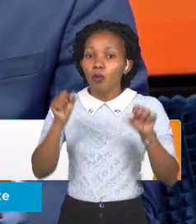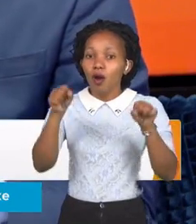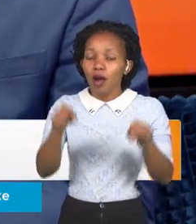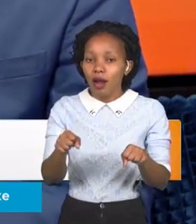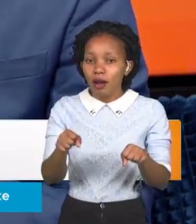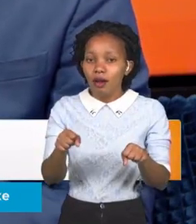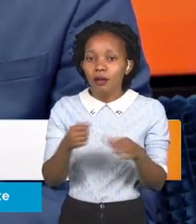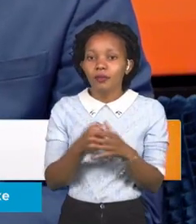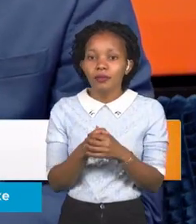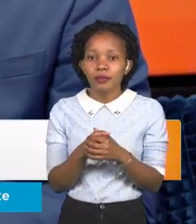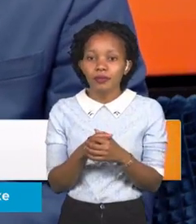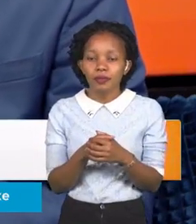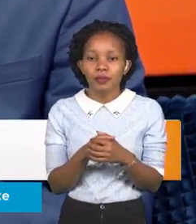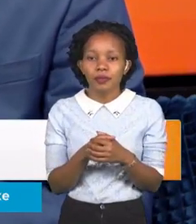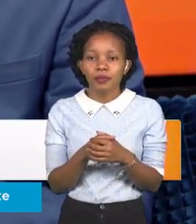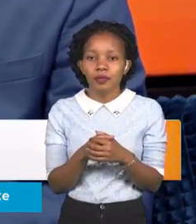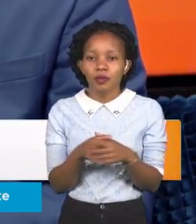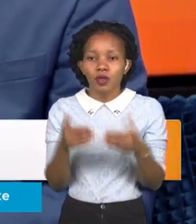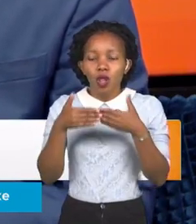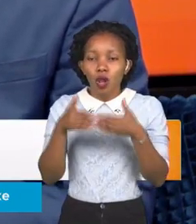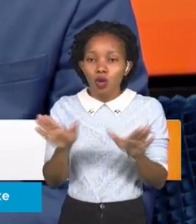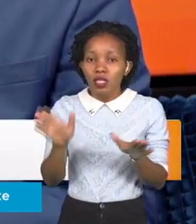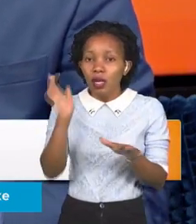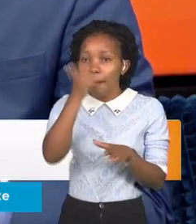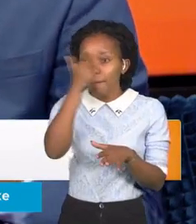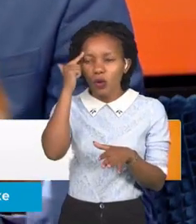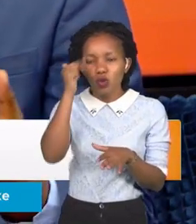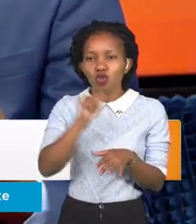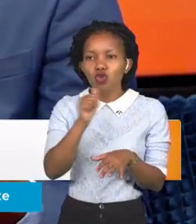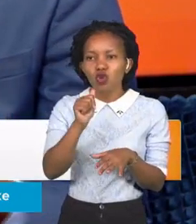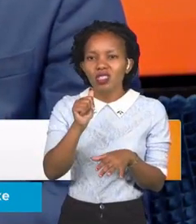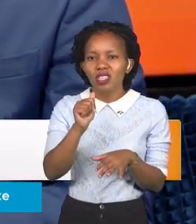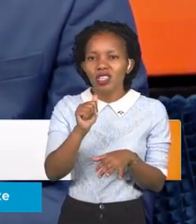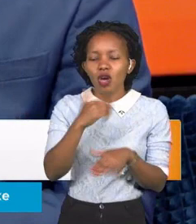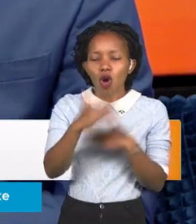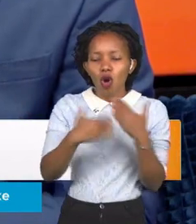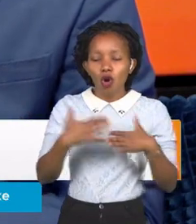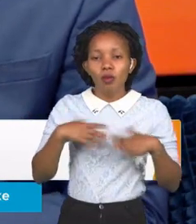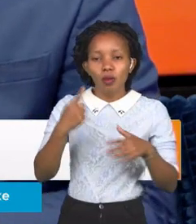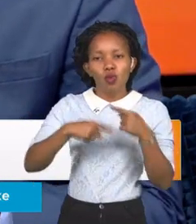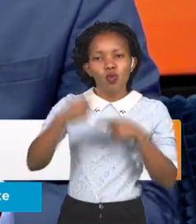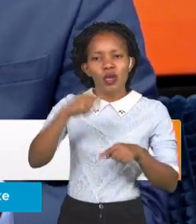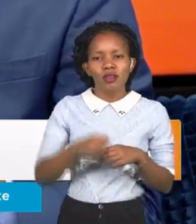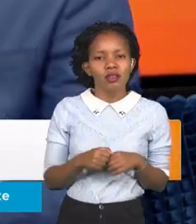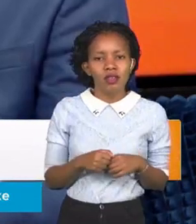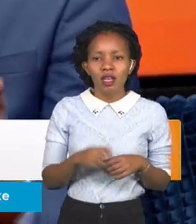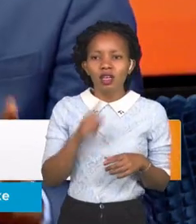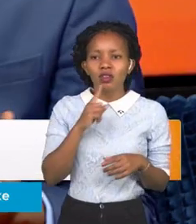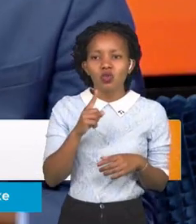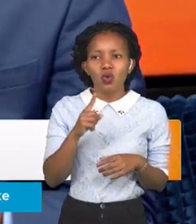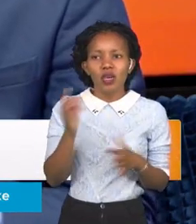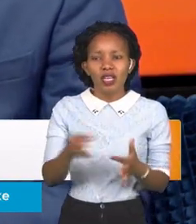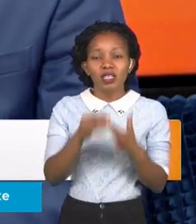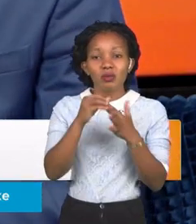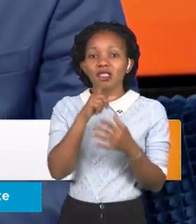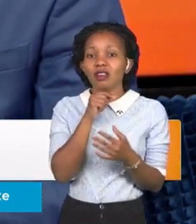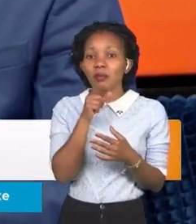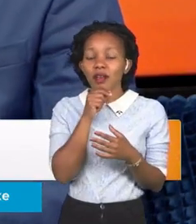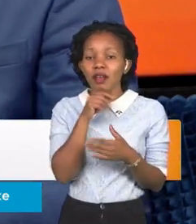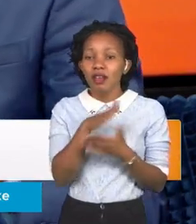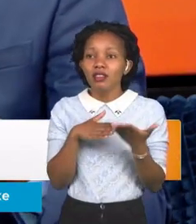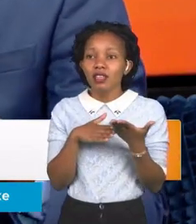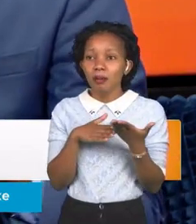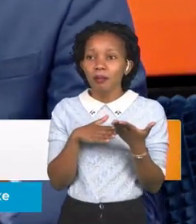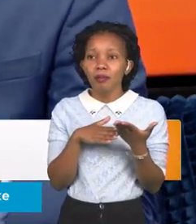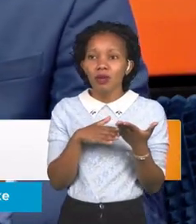take losses. Because now, not everyone wins. That's true. Yeah. So how can, especially men, mm-hmm. some of us